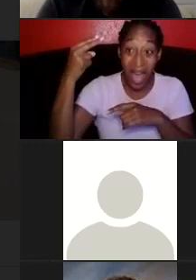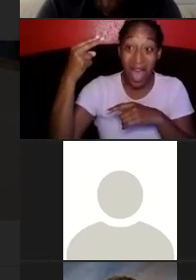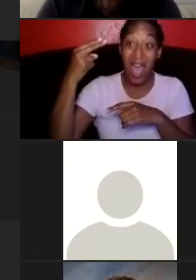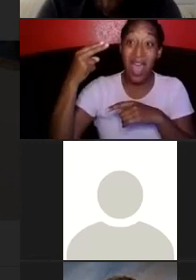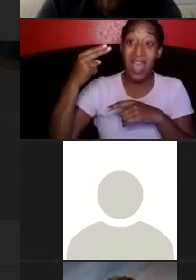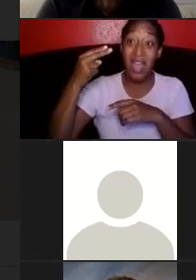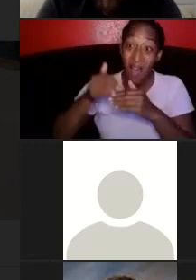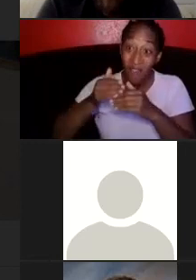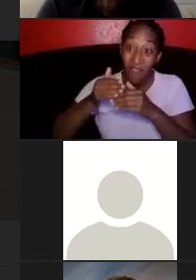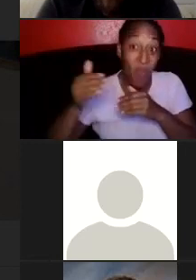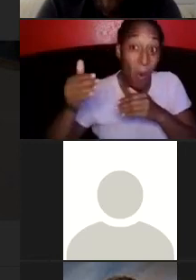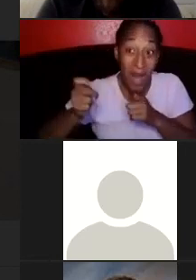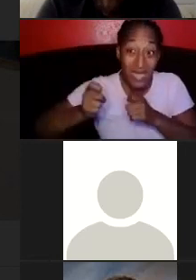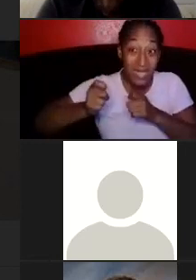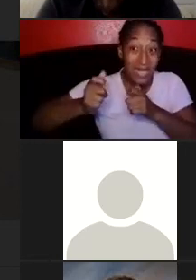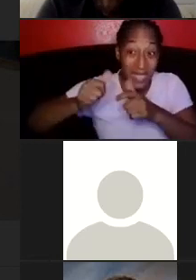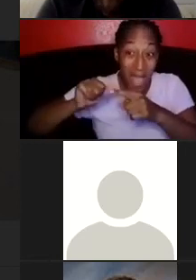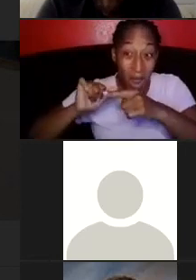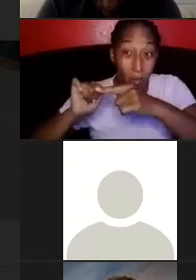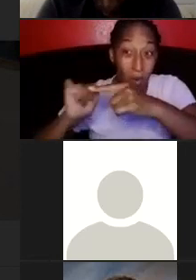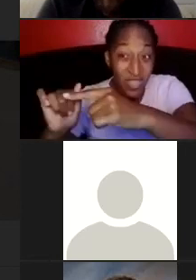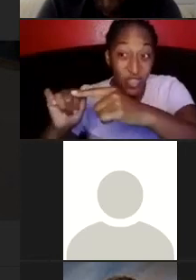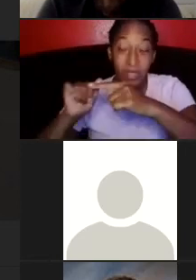extremely high forward speed.